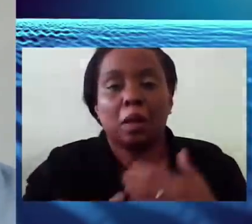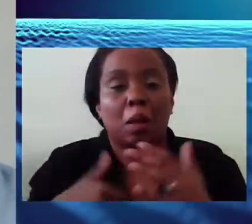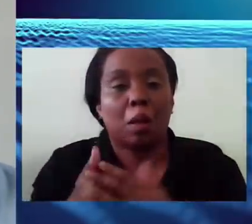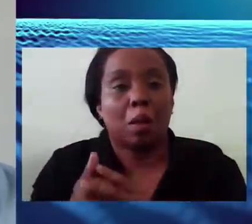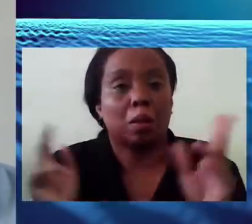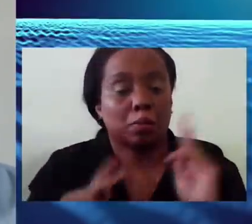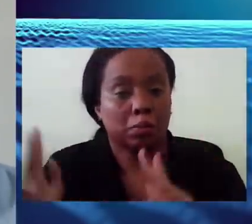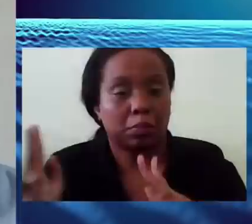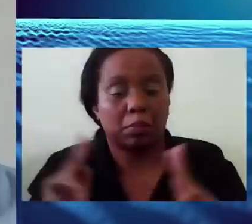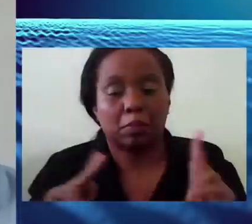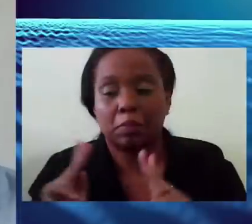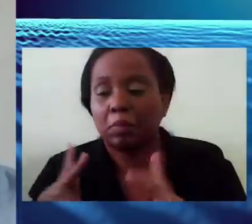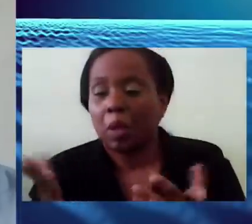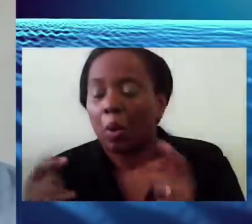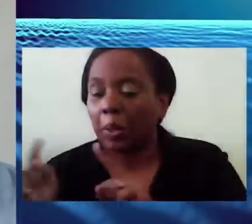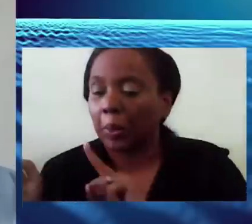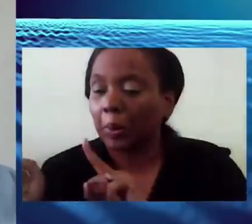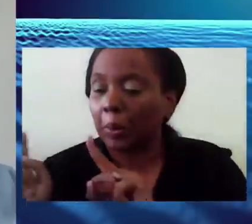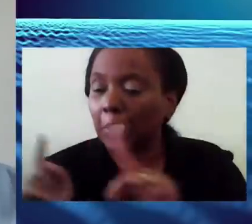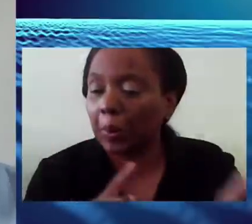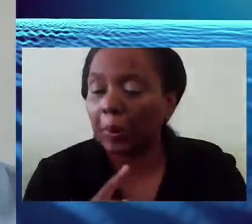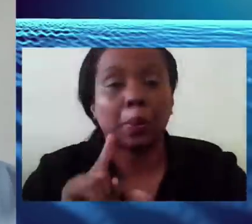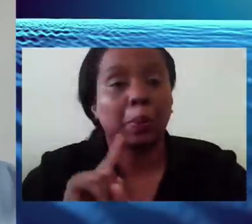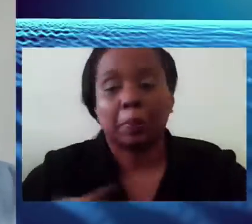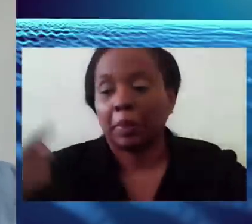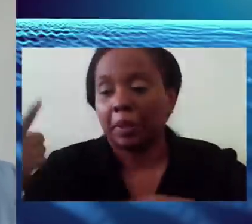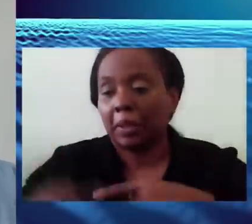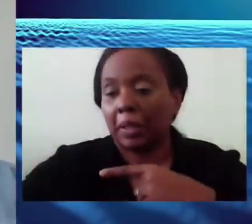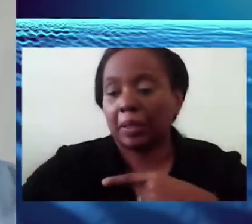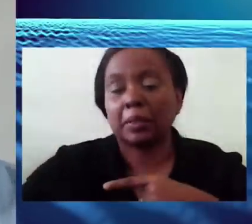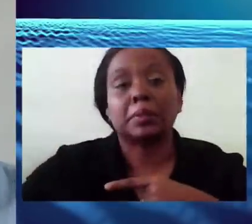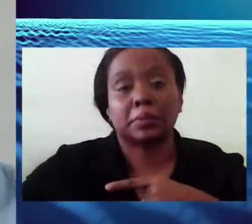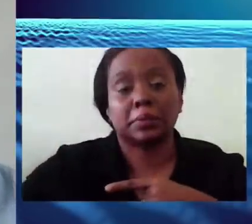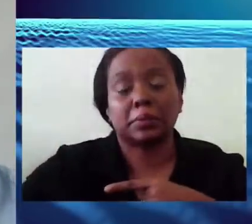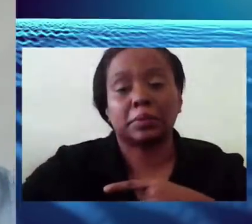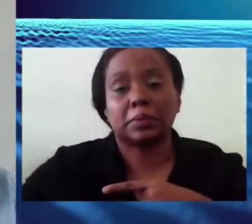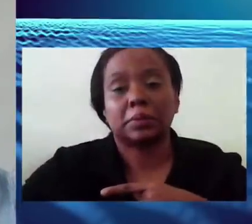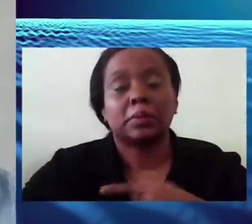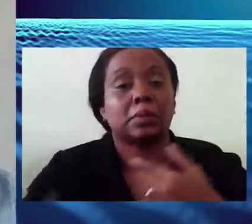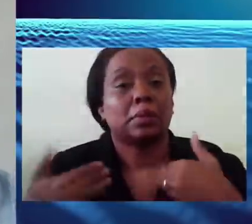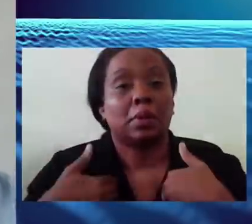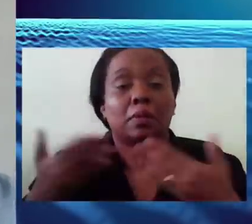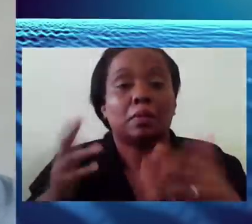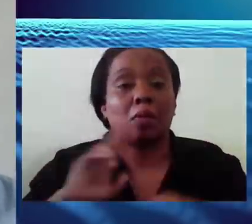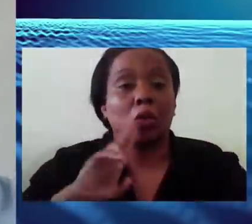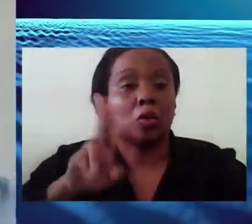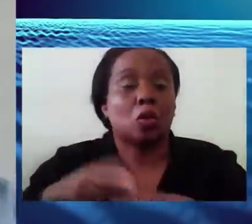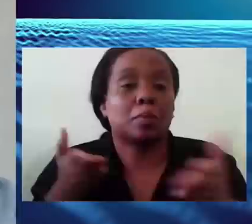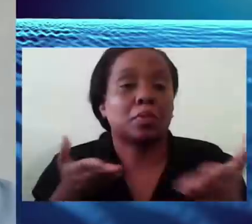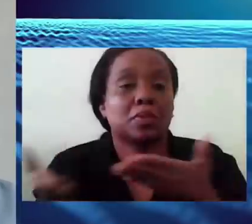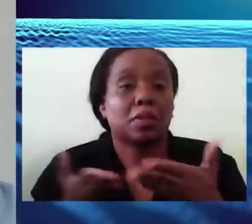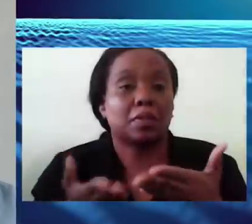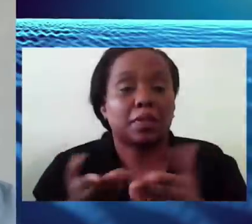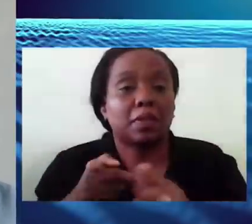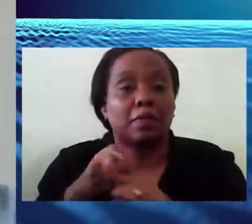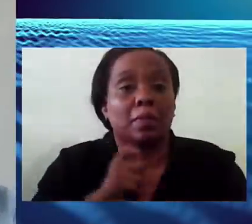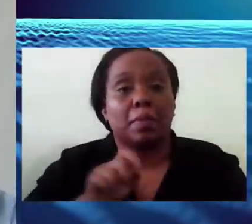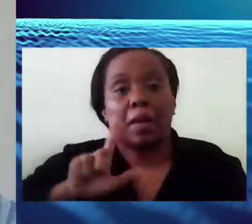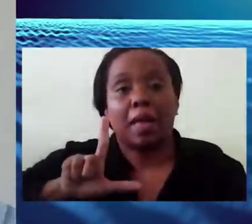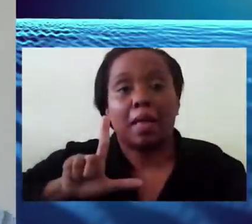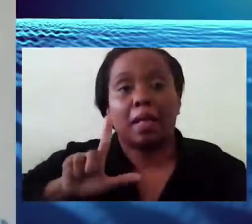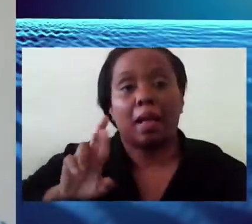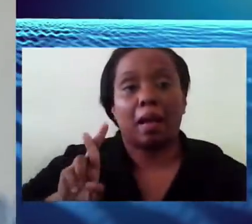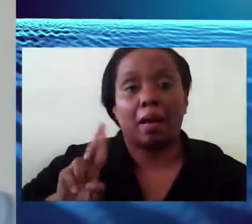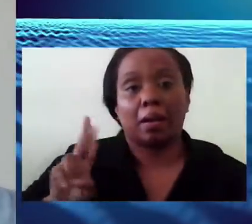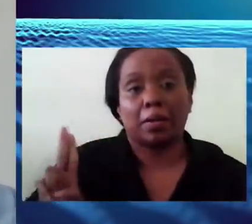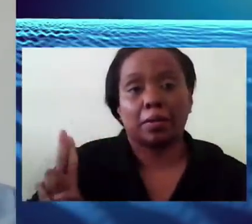who would not have been able to obtain normal services today at the LRU. Now